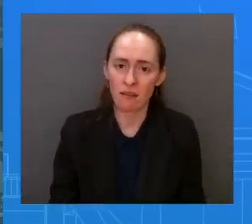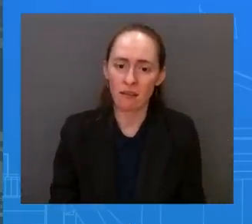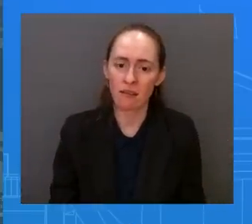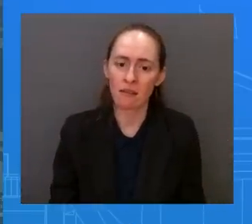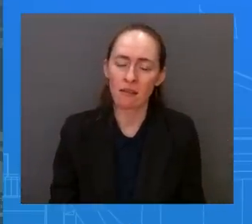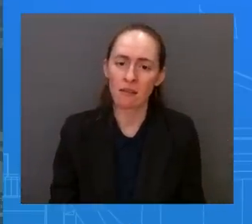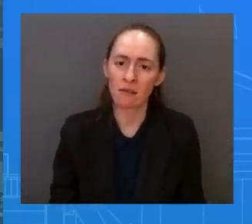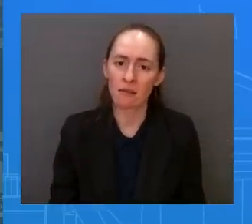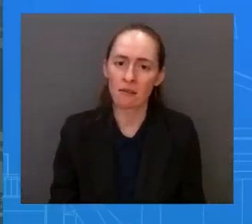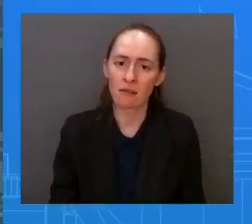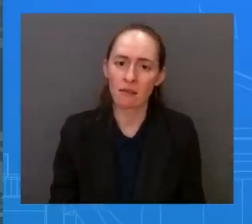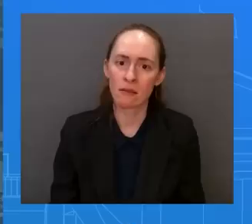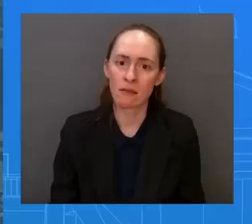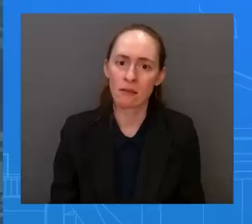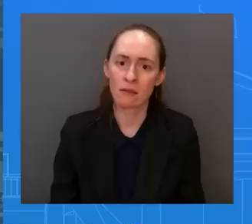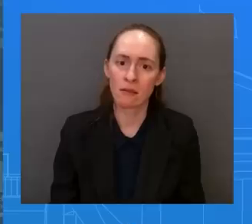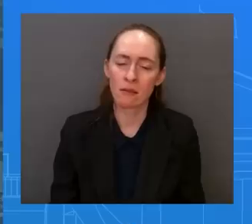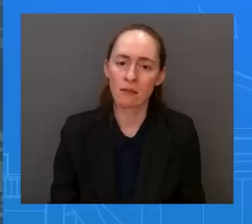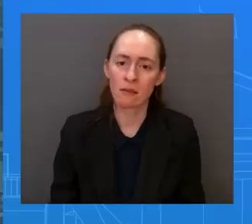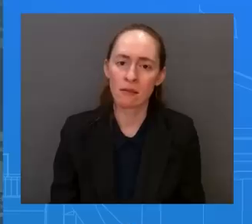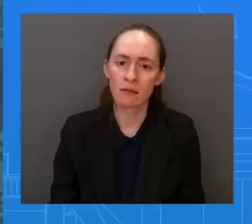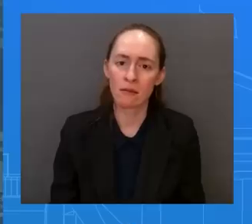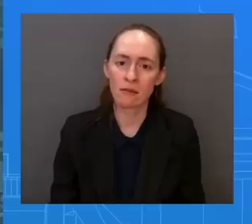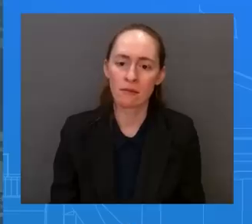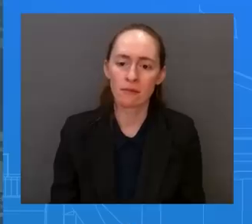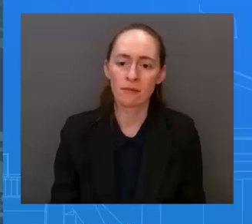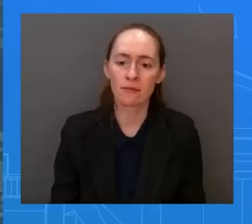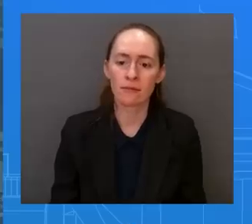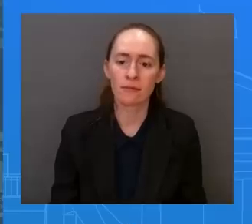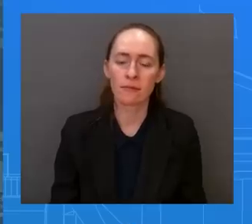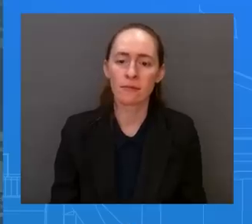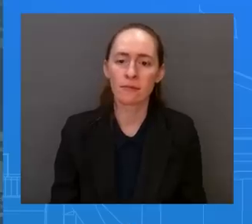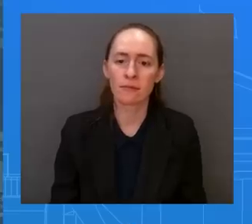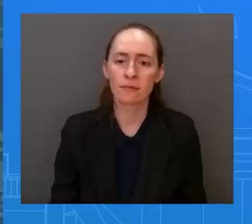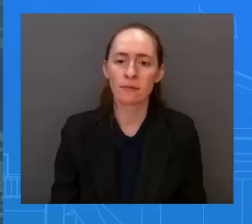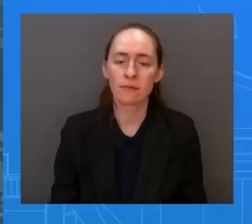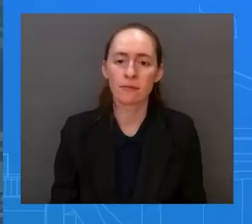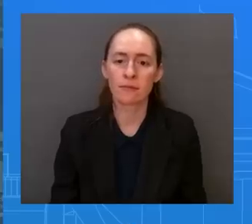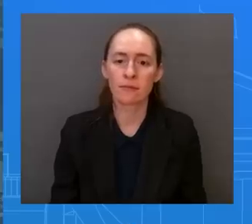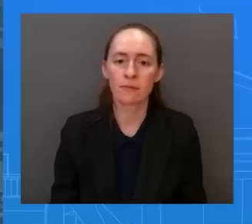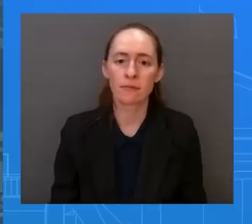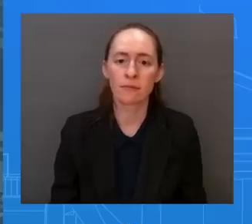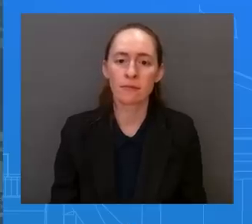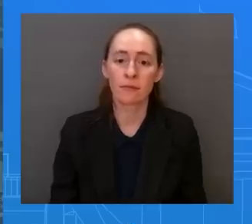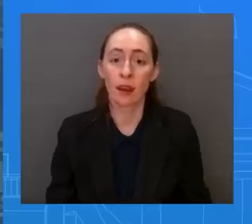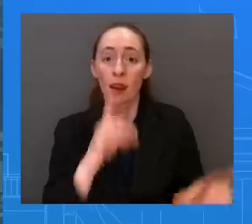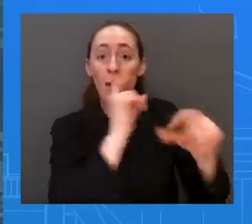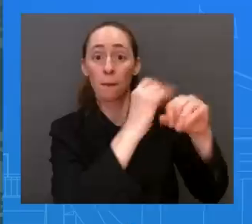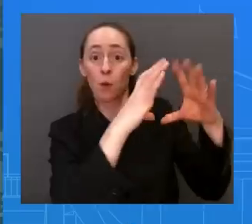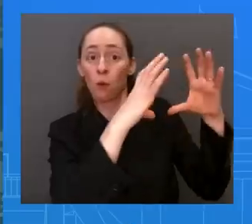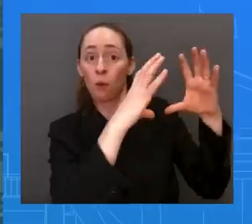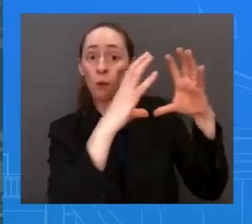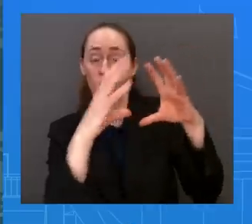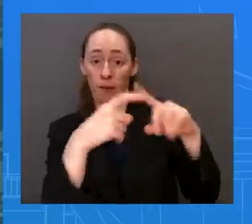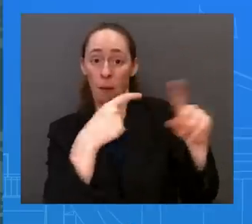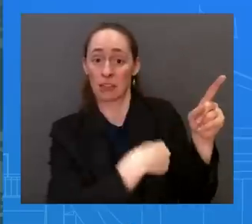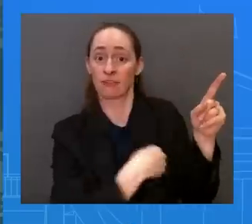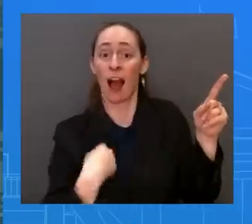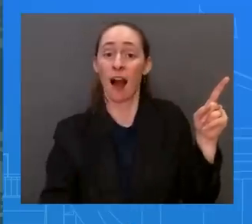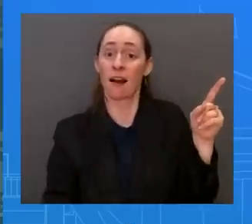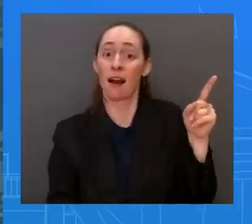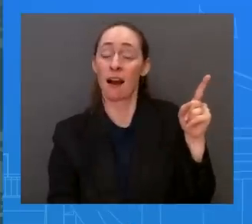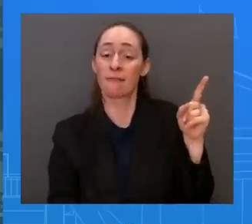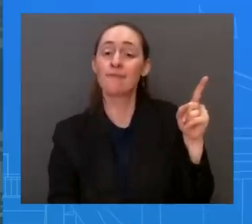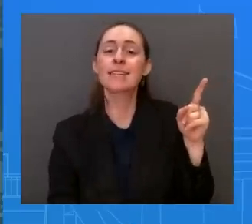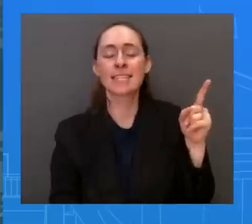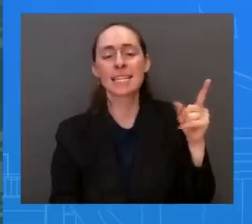China's balloon program. We have generally on this, the Chinese surveillance balloons program has been around